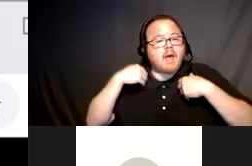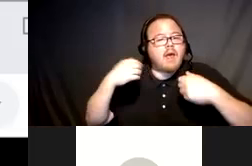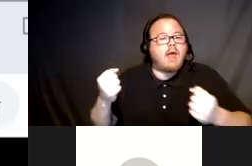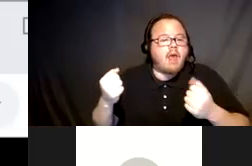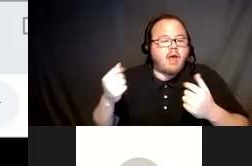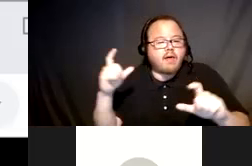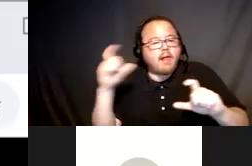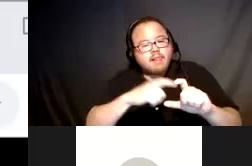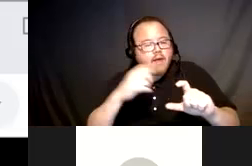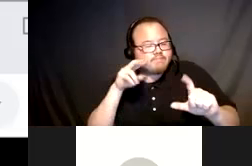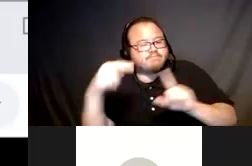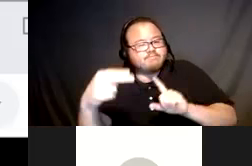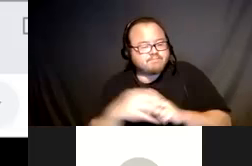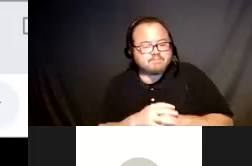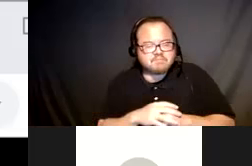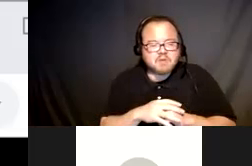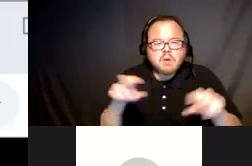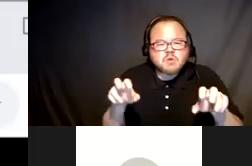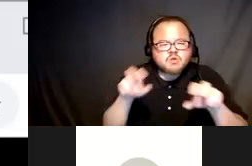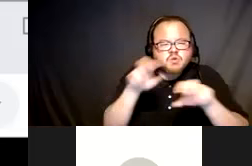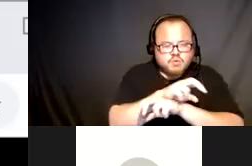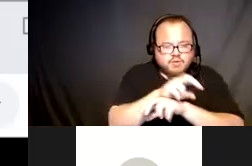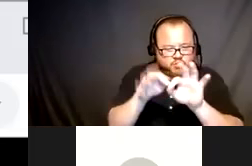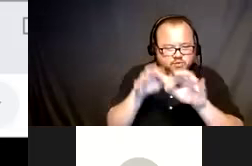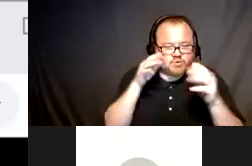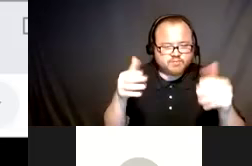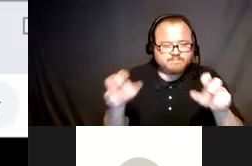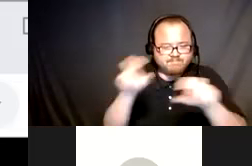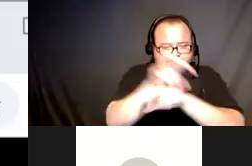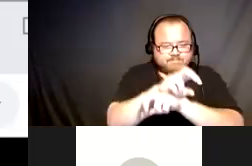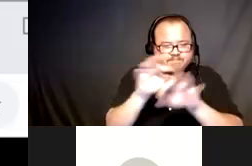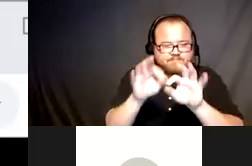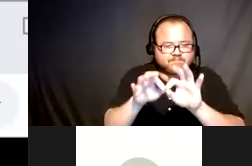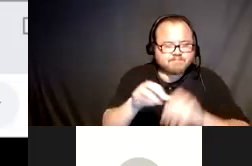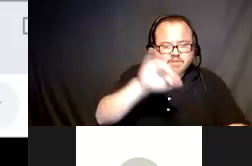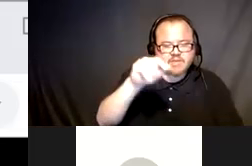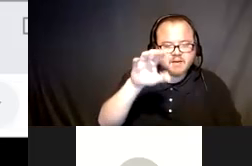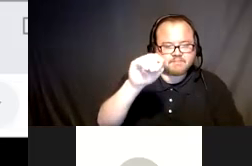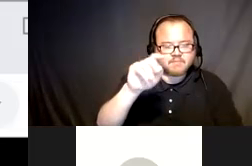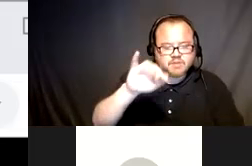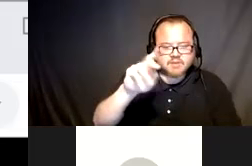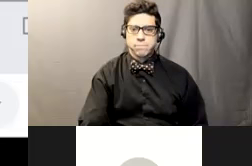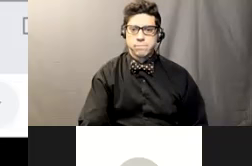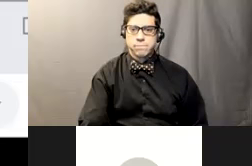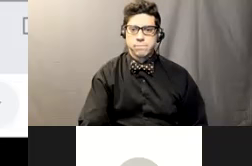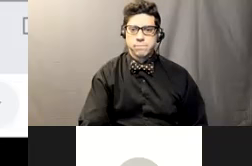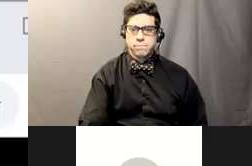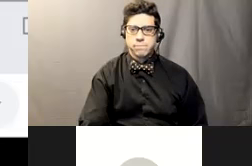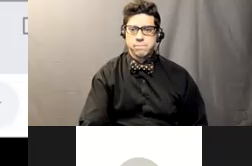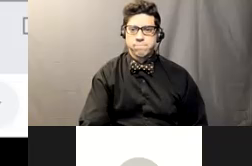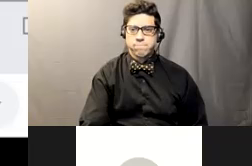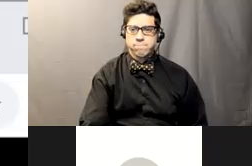lens. And then the next couple of slides speak to the creation of our 6 care